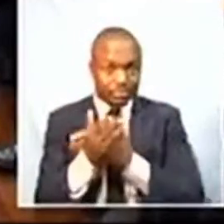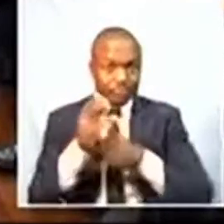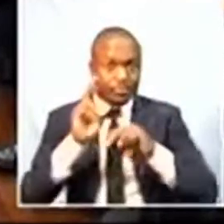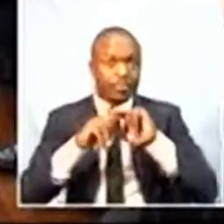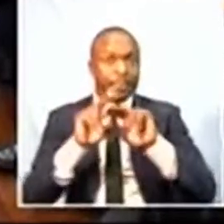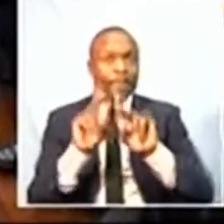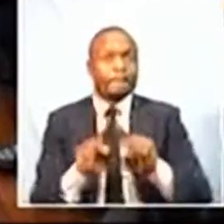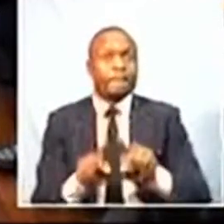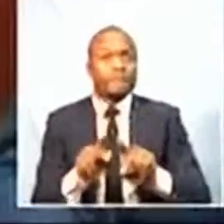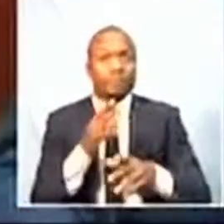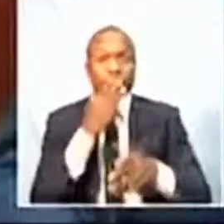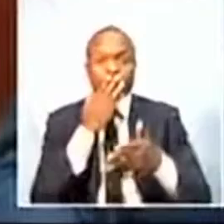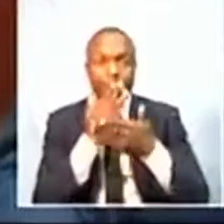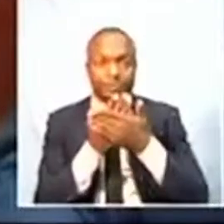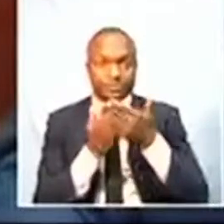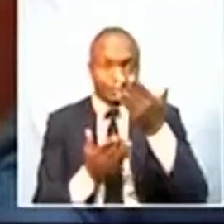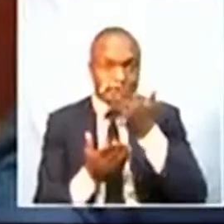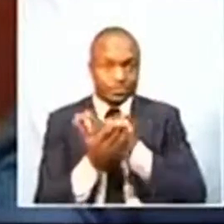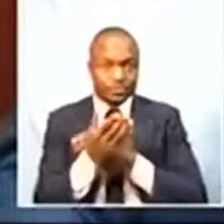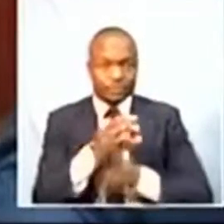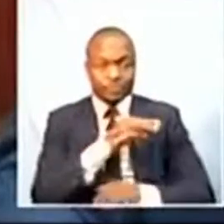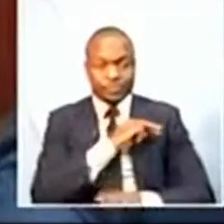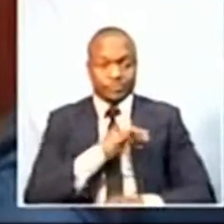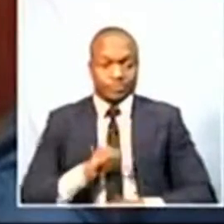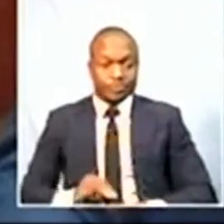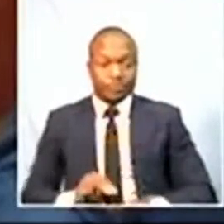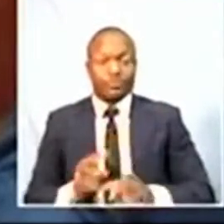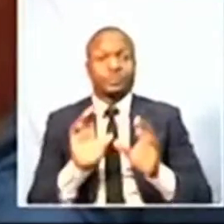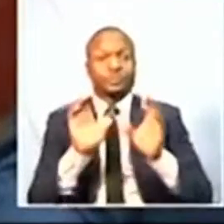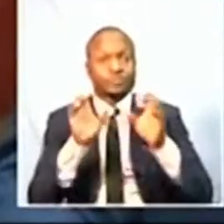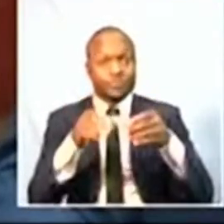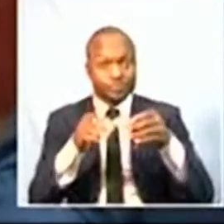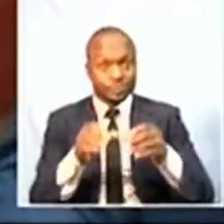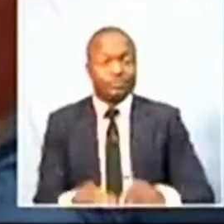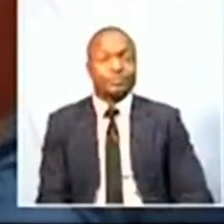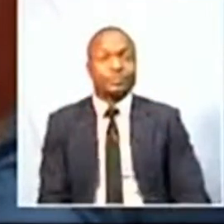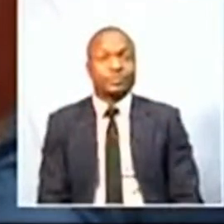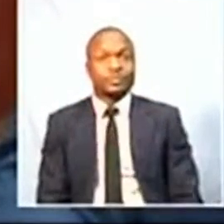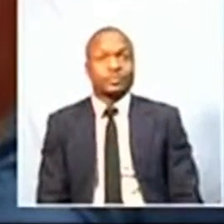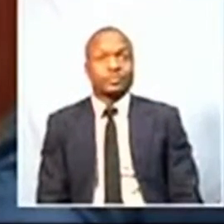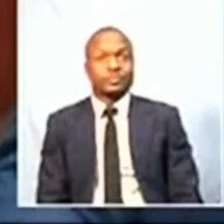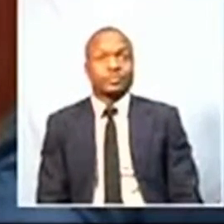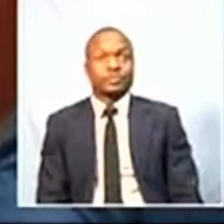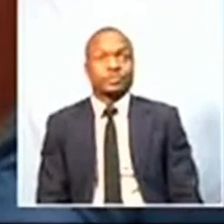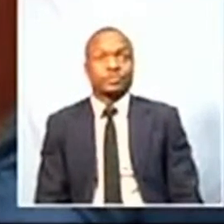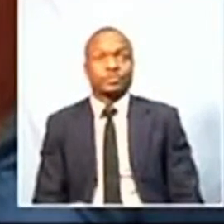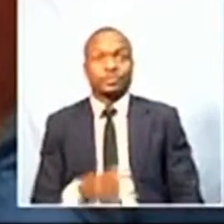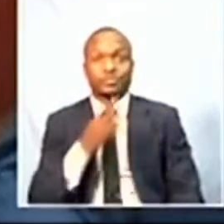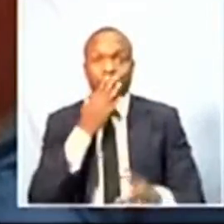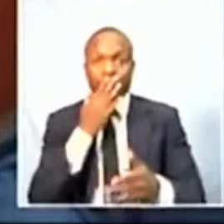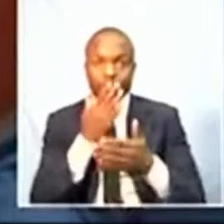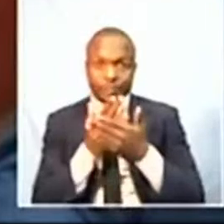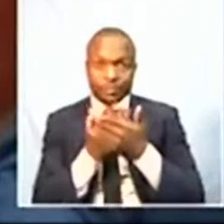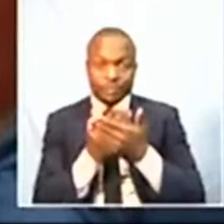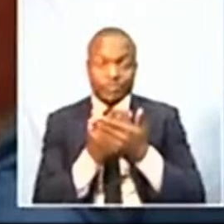morning, honorable members of the committee. Good morning, permanent